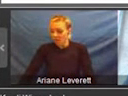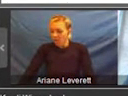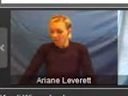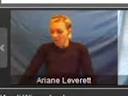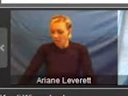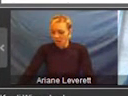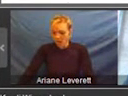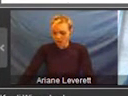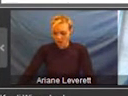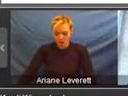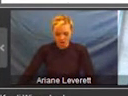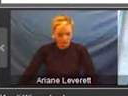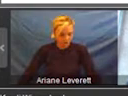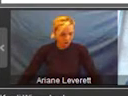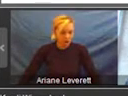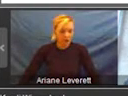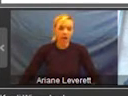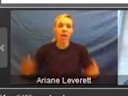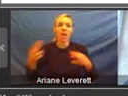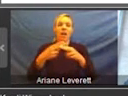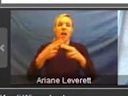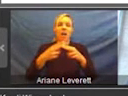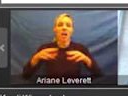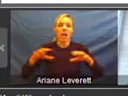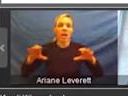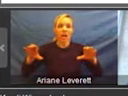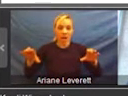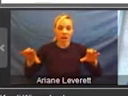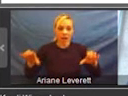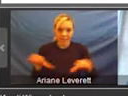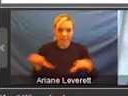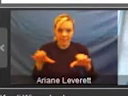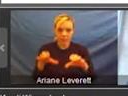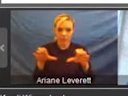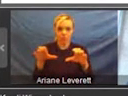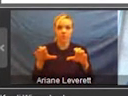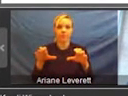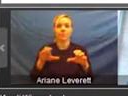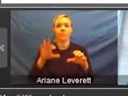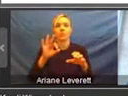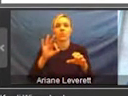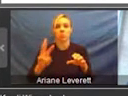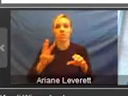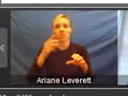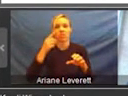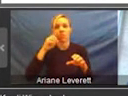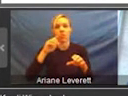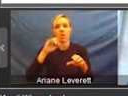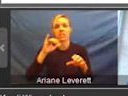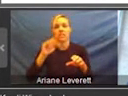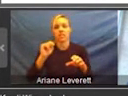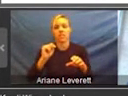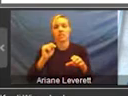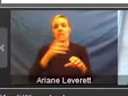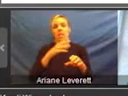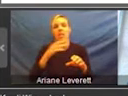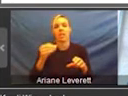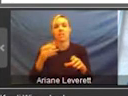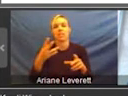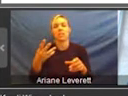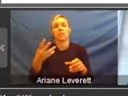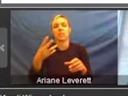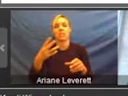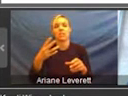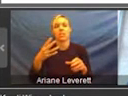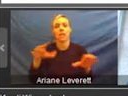what we call the actionable framework for ICT integration. And what we have there is the principles for digital development.